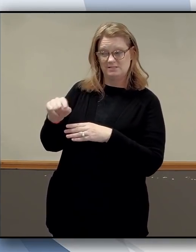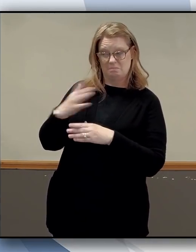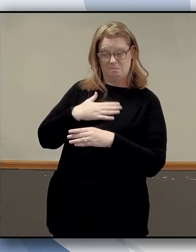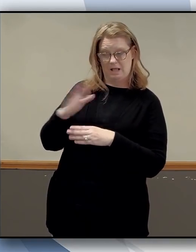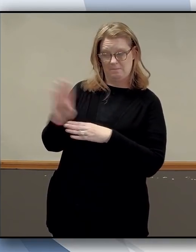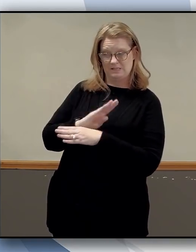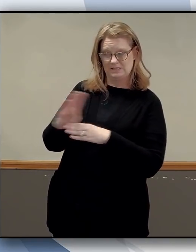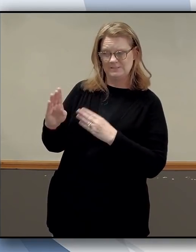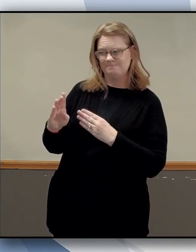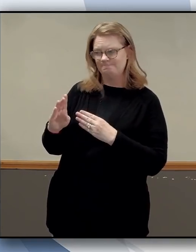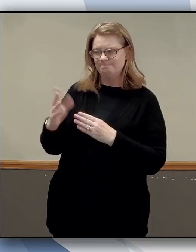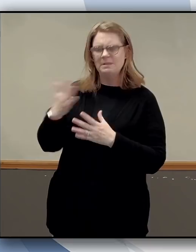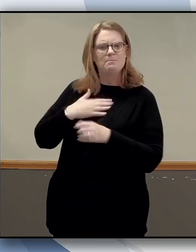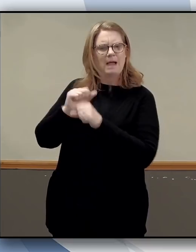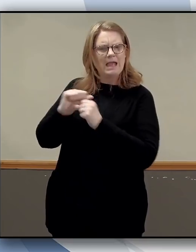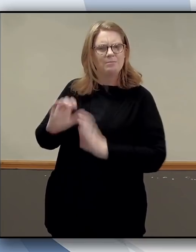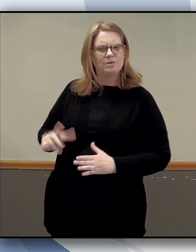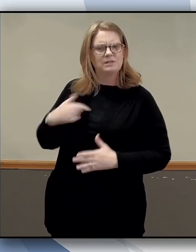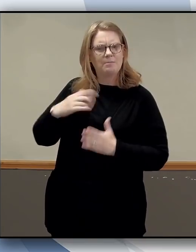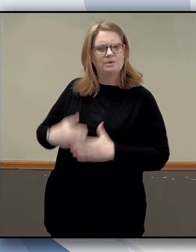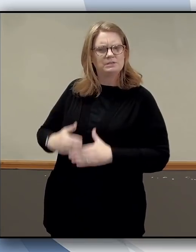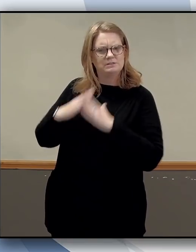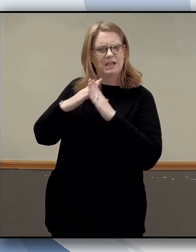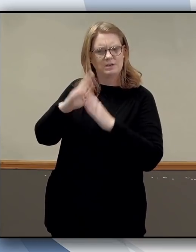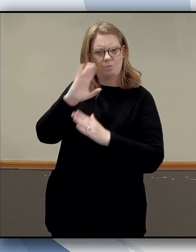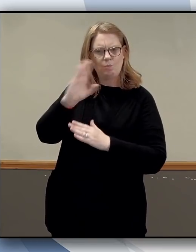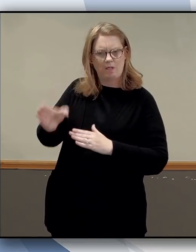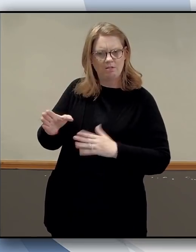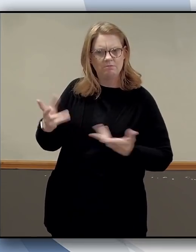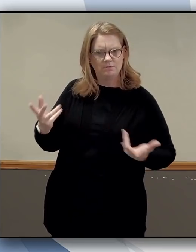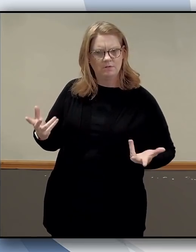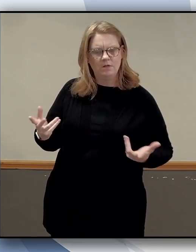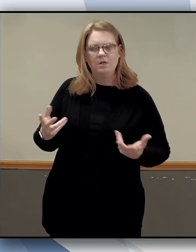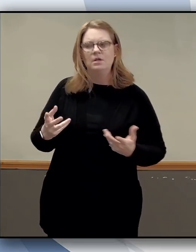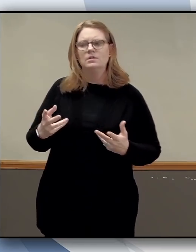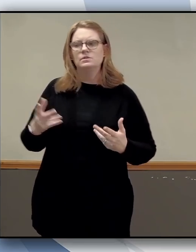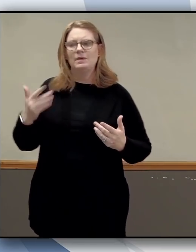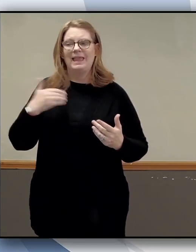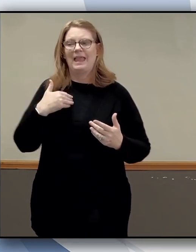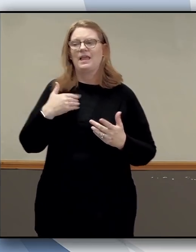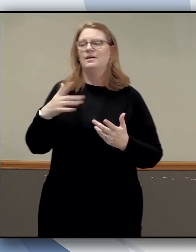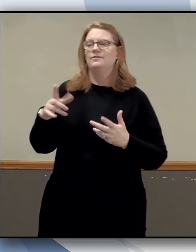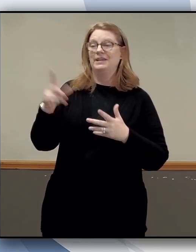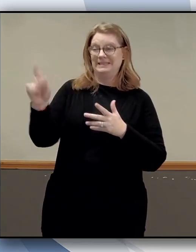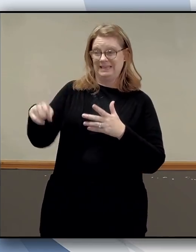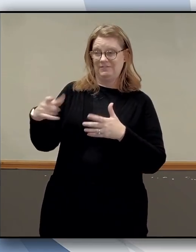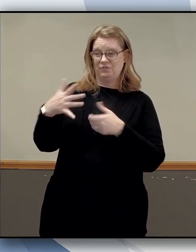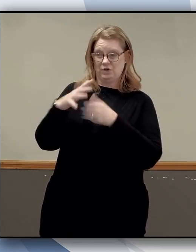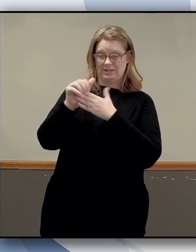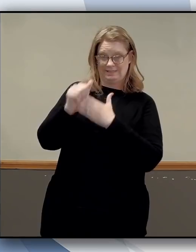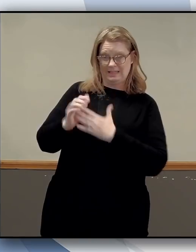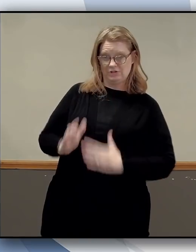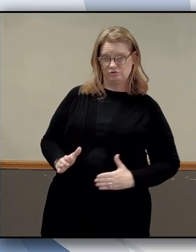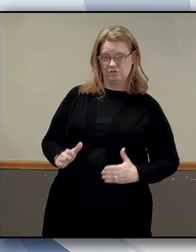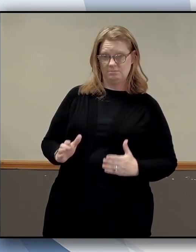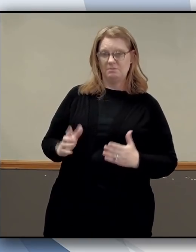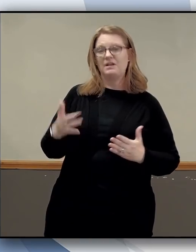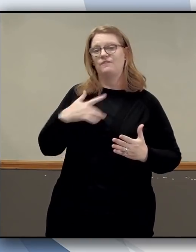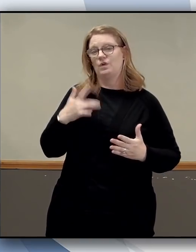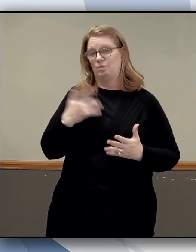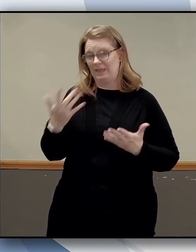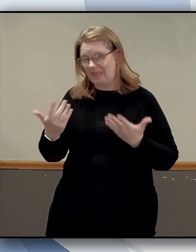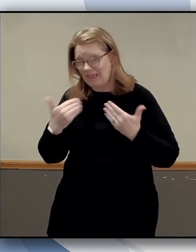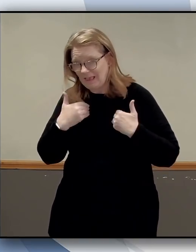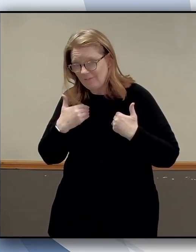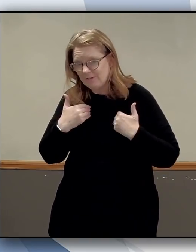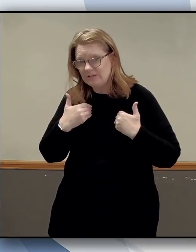team members and the employees that work for me. So we truly do have a need for leadership, and I believe that we have that. And the